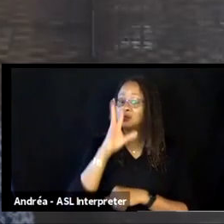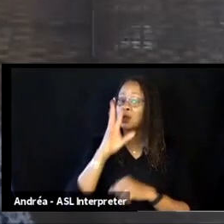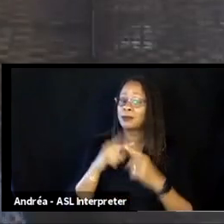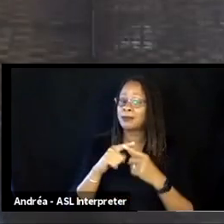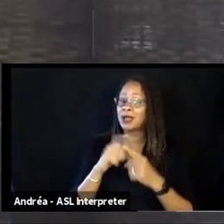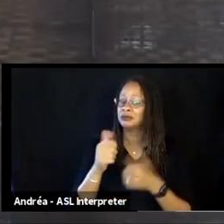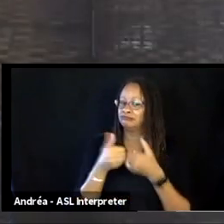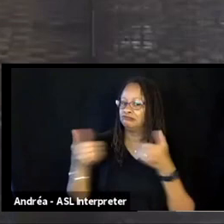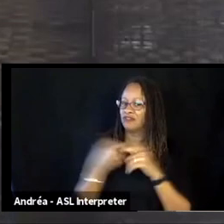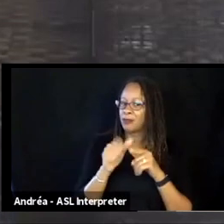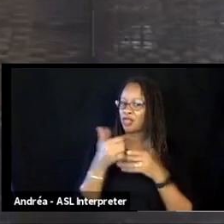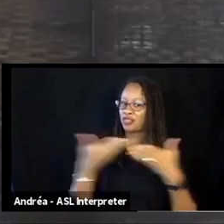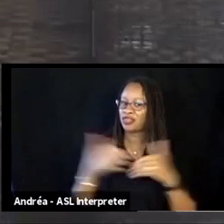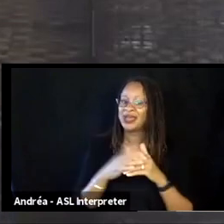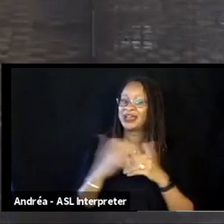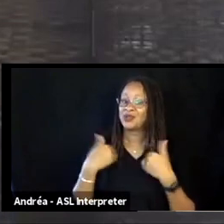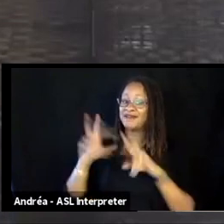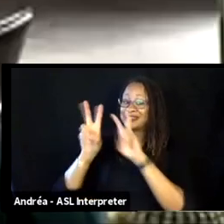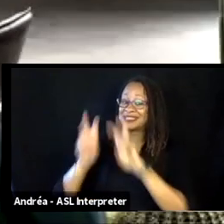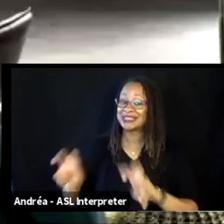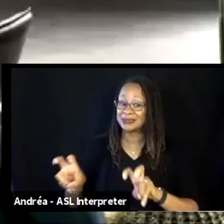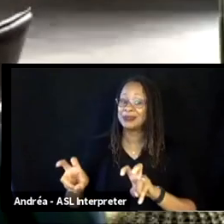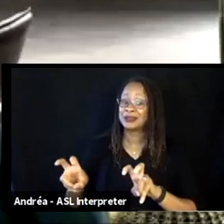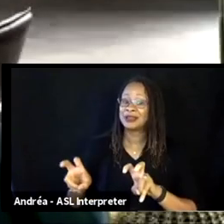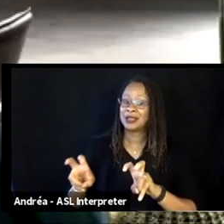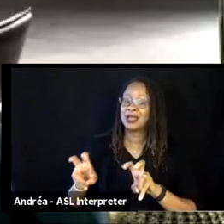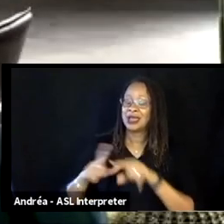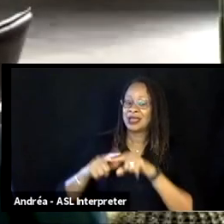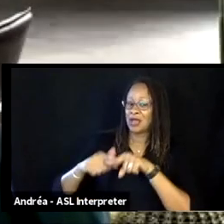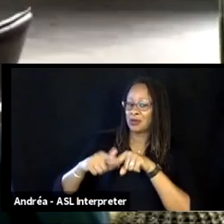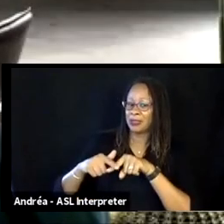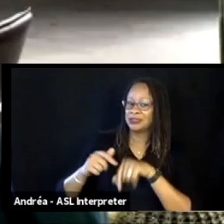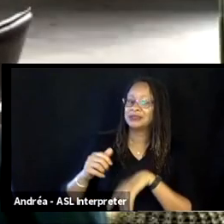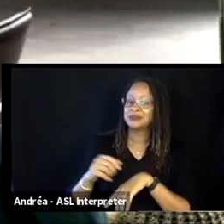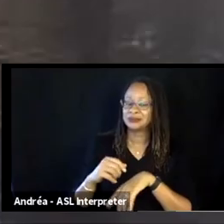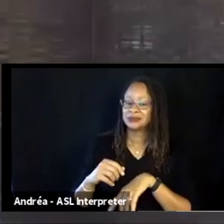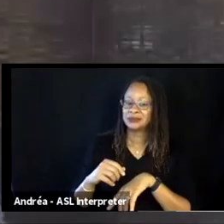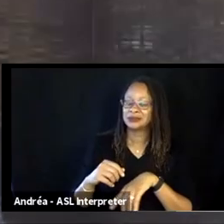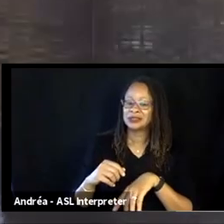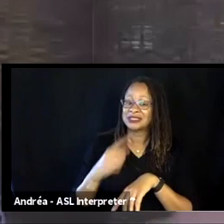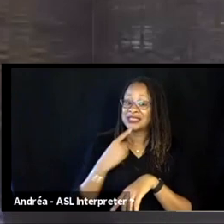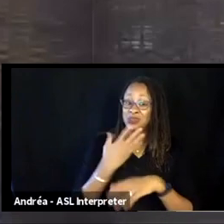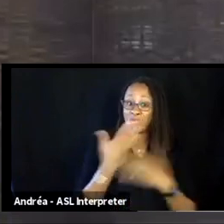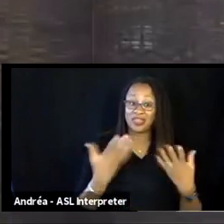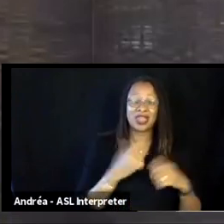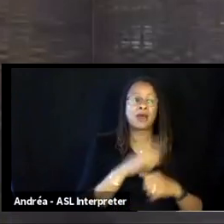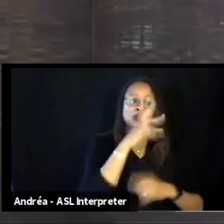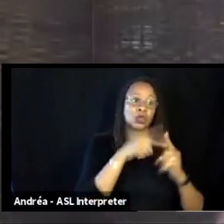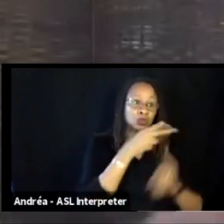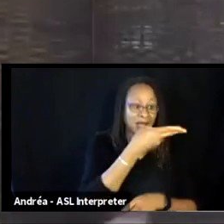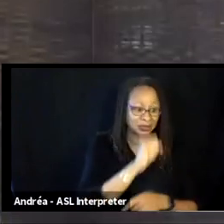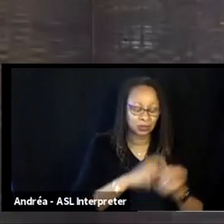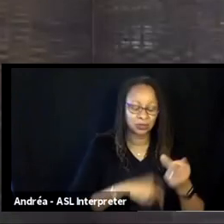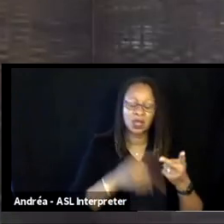other things, there's assessment mm-hmm. and accountability, right? Because it's one mm-hmm. thing to say, okay, I'm going to talk to high schools and I'm mm-hmm. going to,